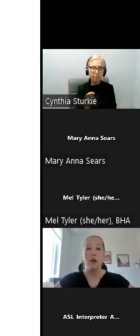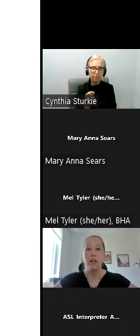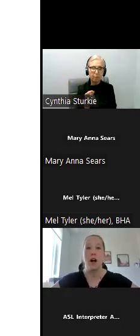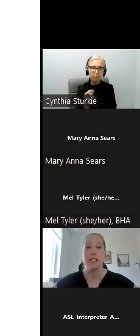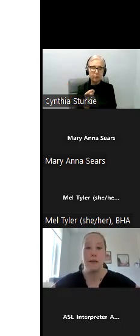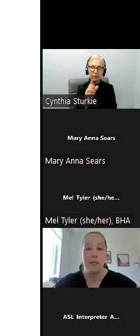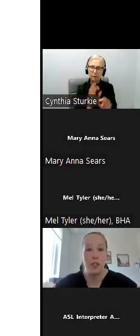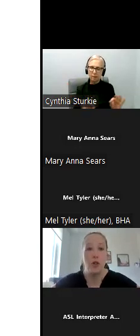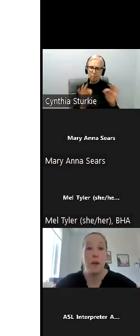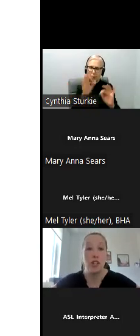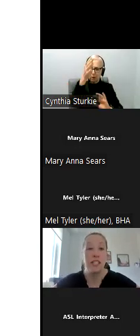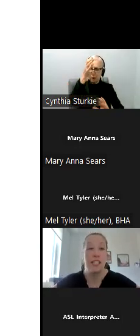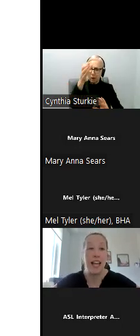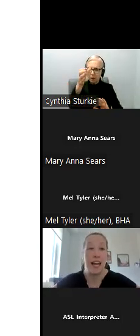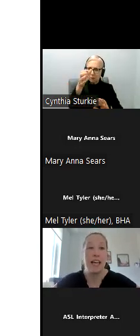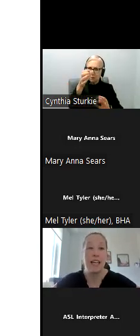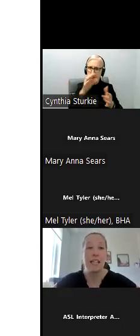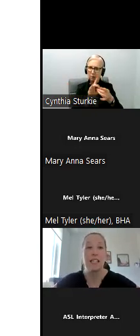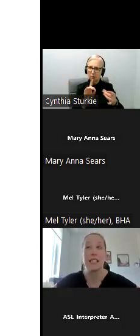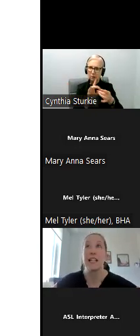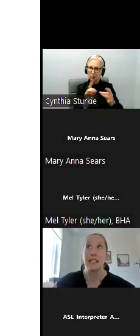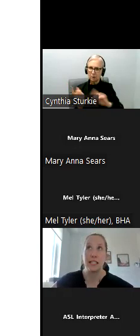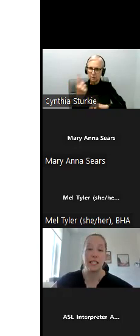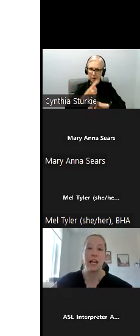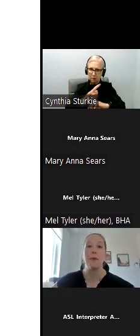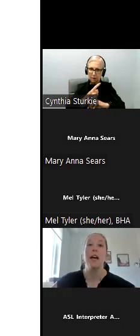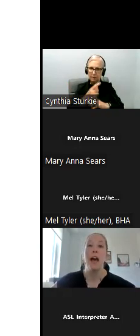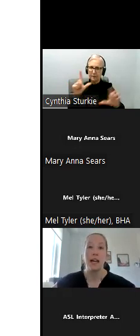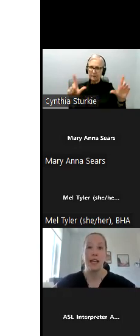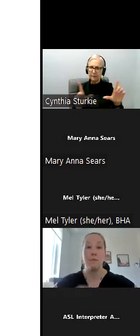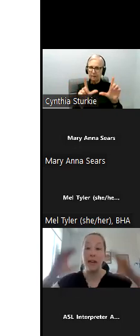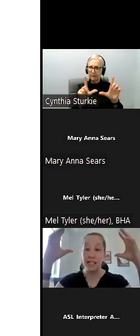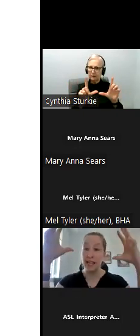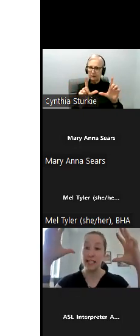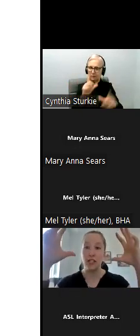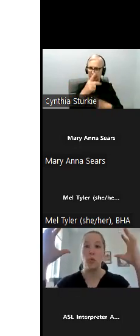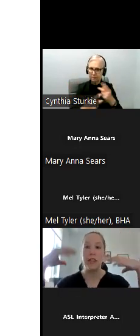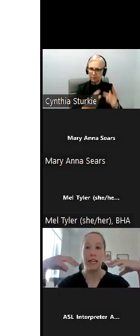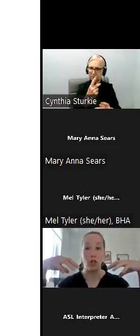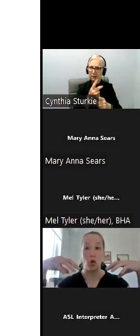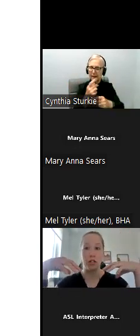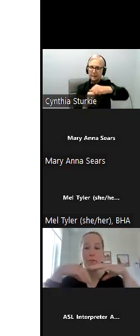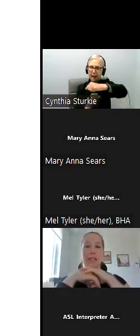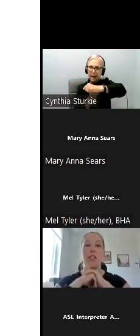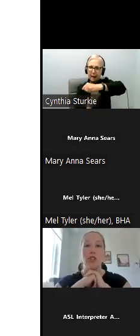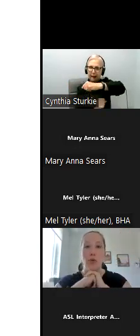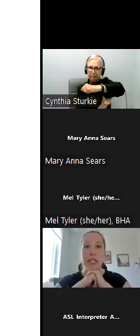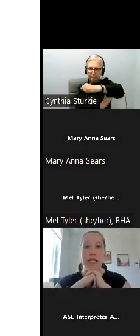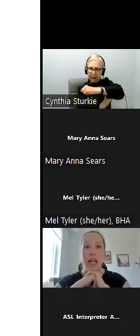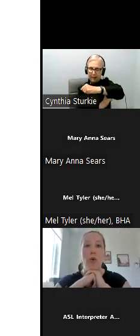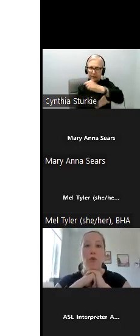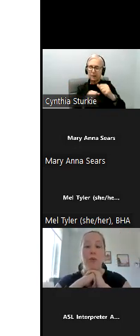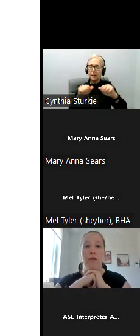An important concept to mention today is this license type as a base license with endorsements.